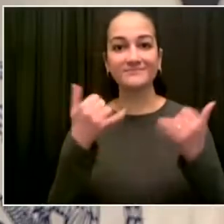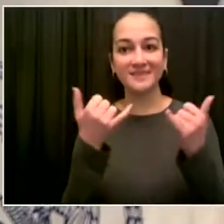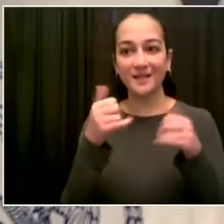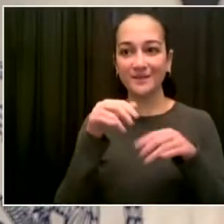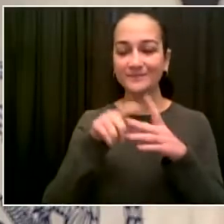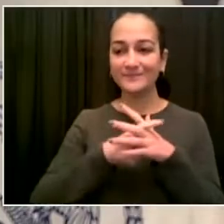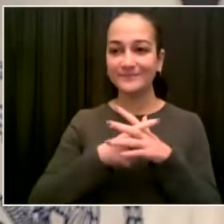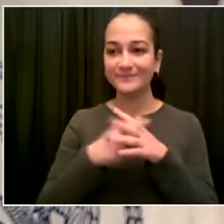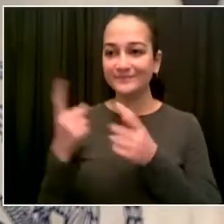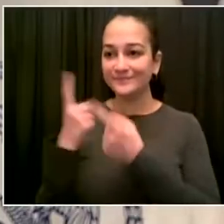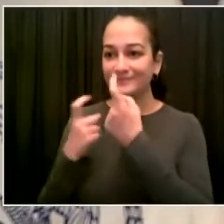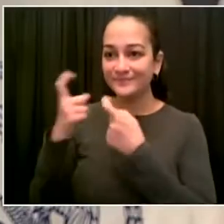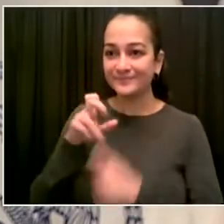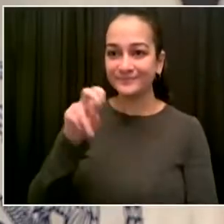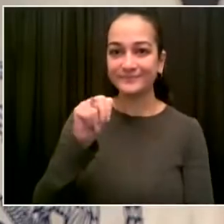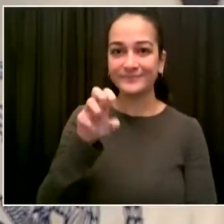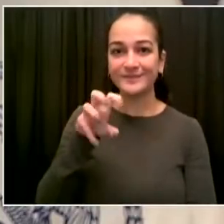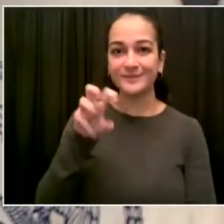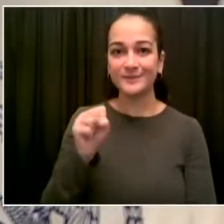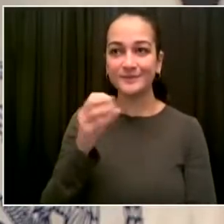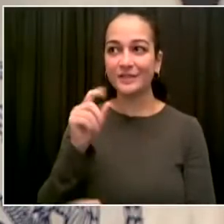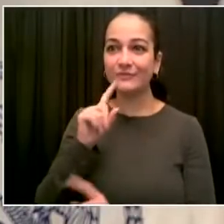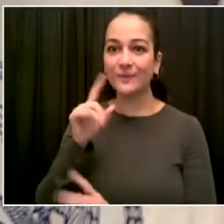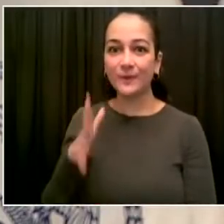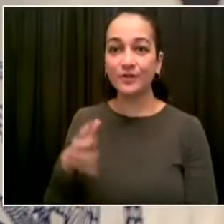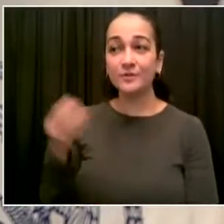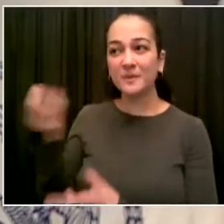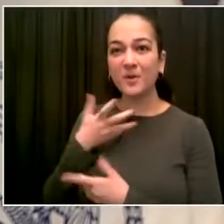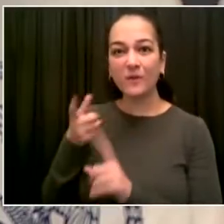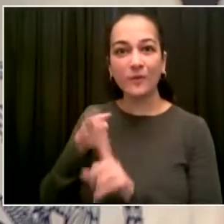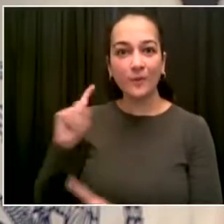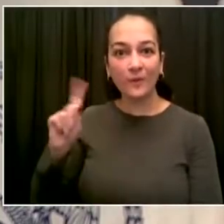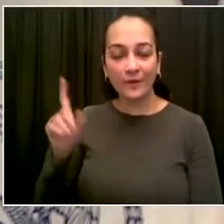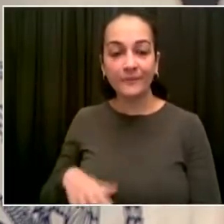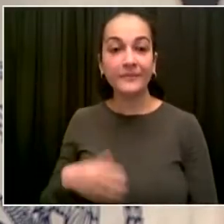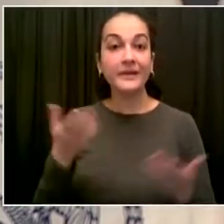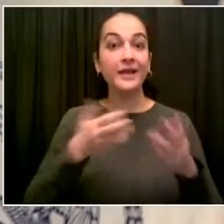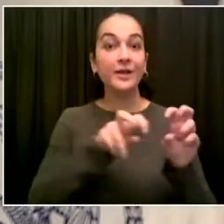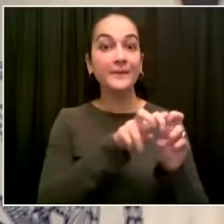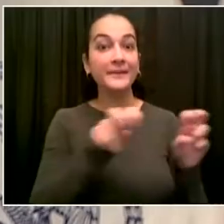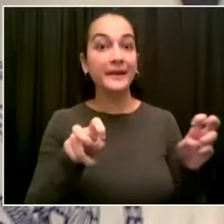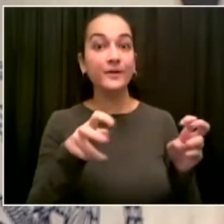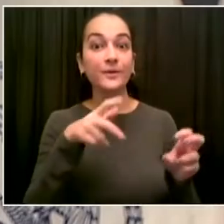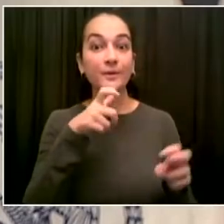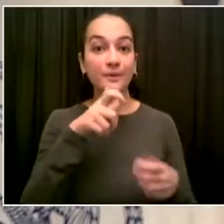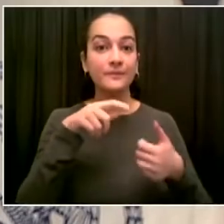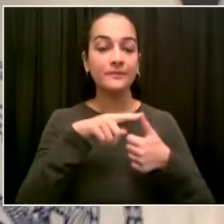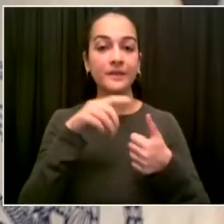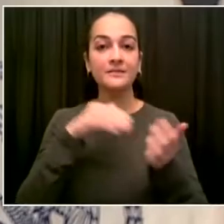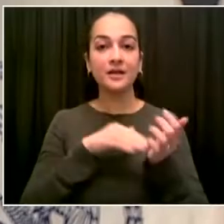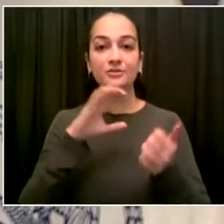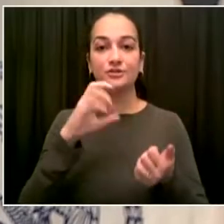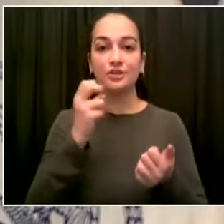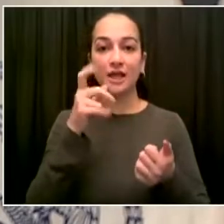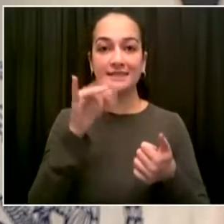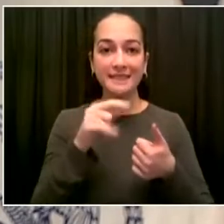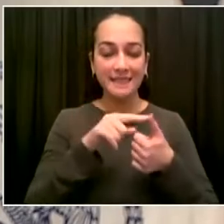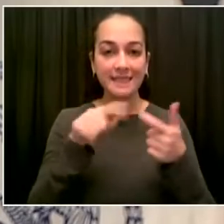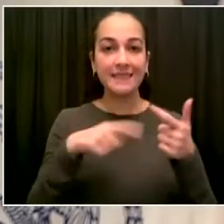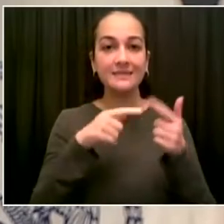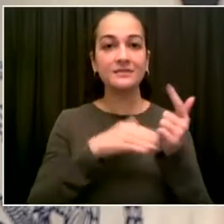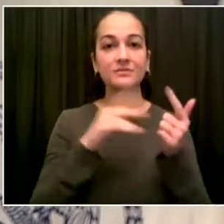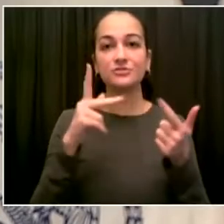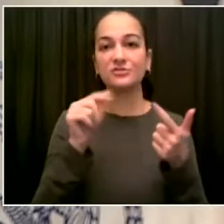a reminder, we're joined today by Dr. Choksi and by Dr. Mitch Katz. First question today goes to Dave Evans from